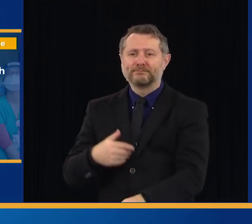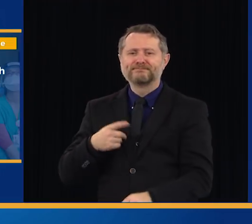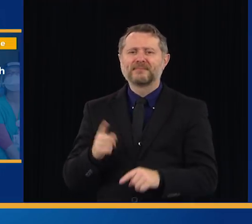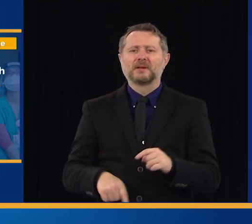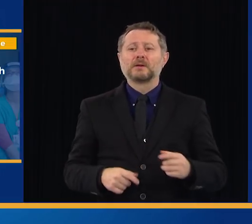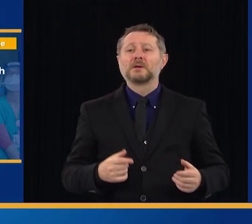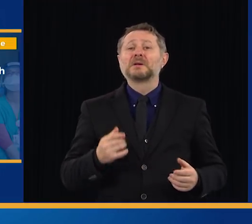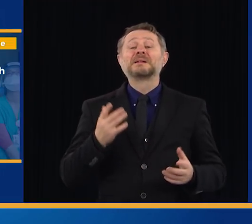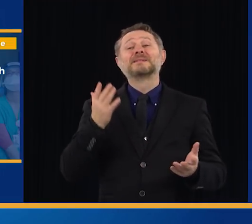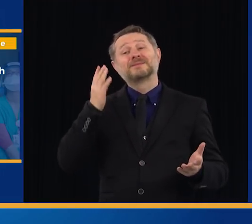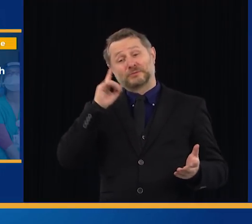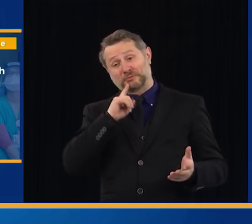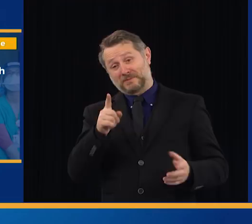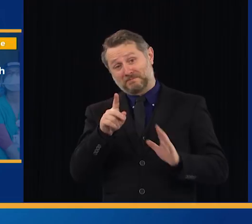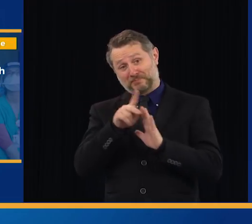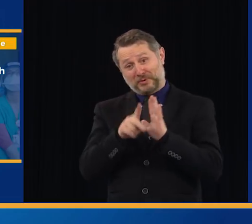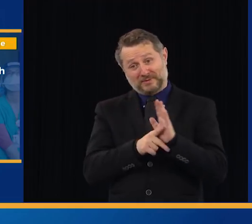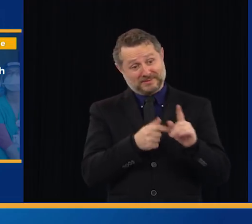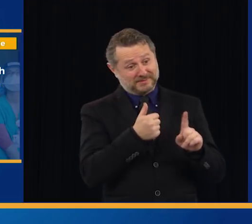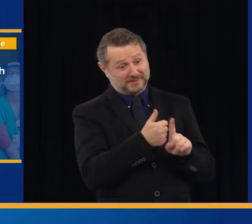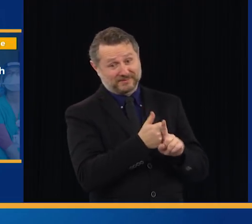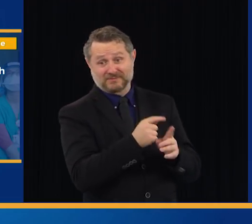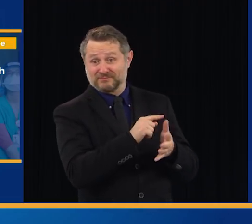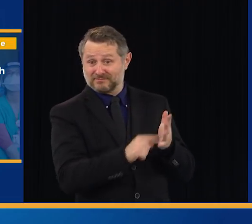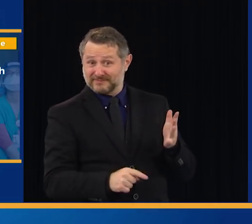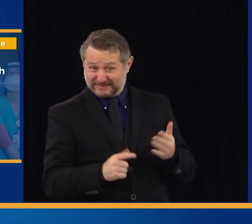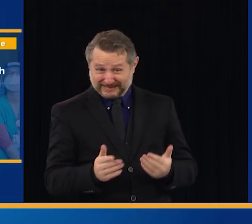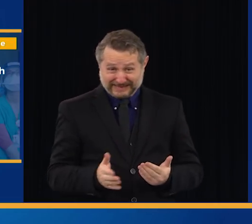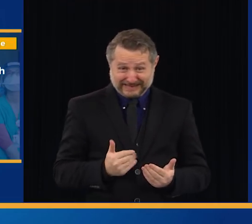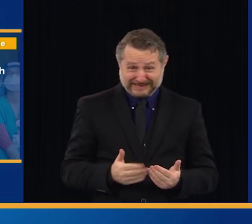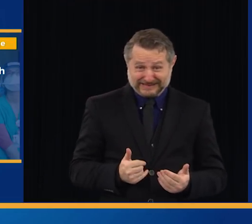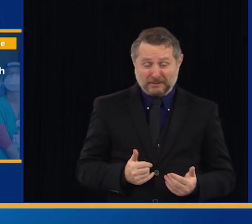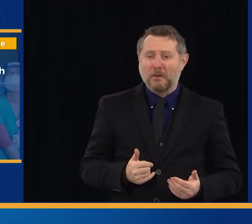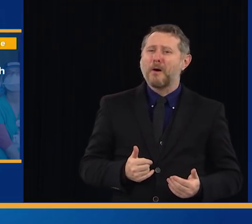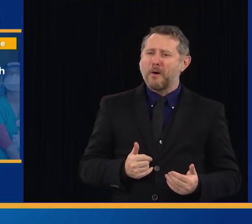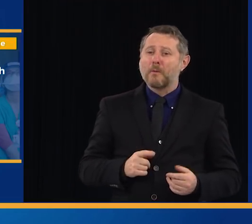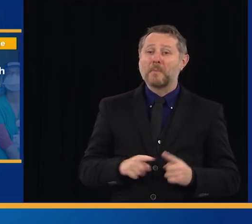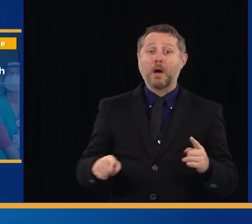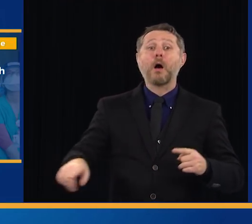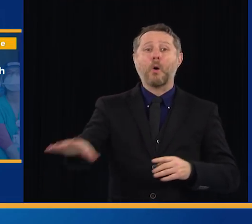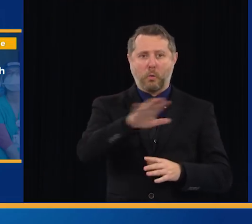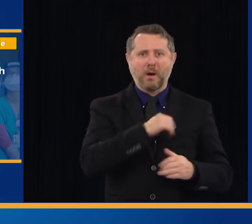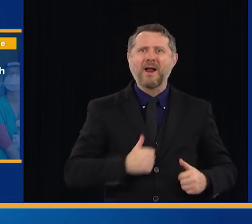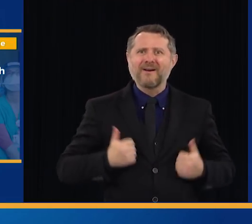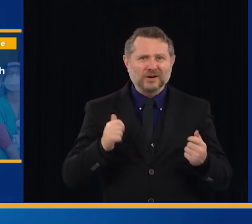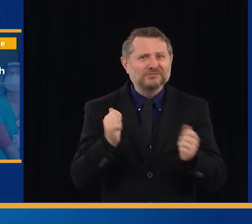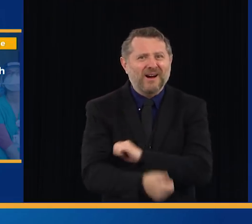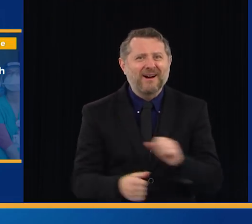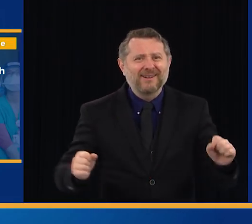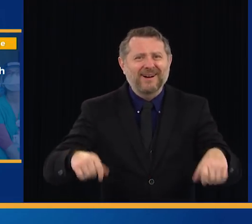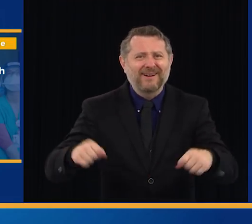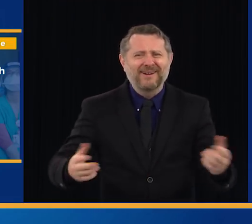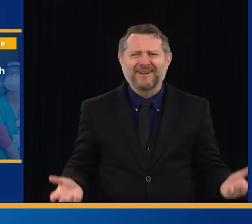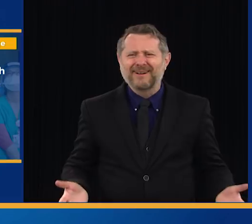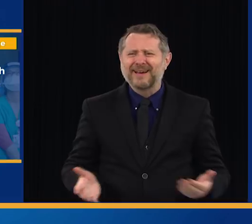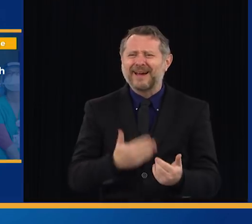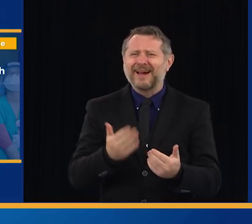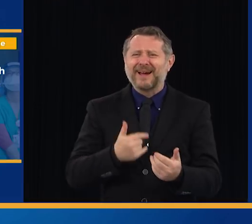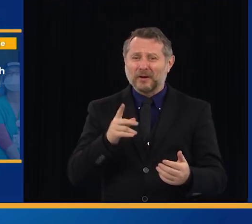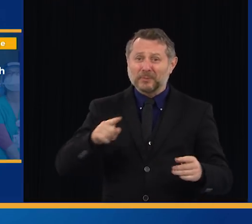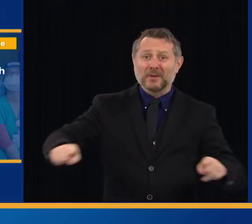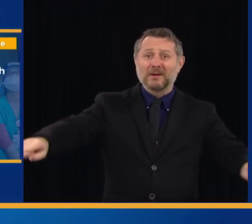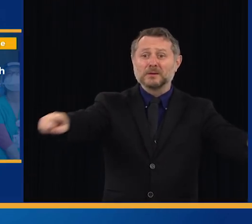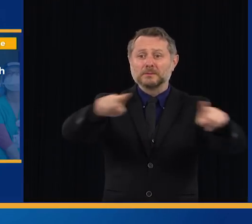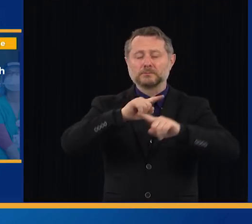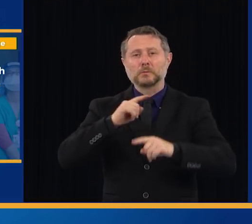These policies, which are difficult, which are life-changing, they are being implemented by people